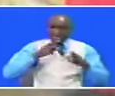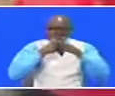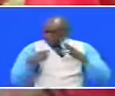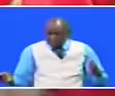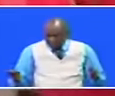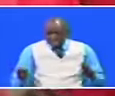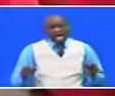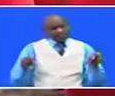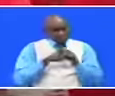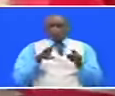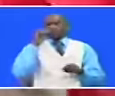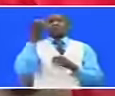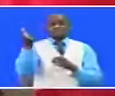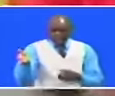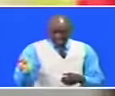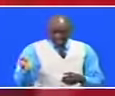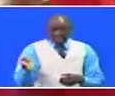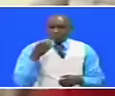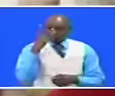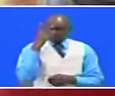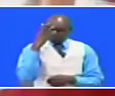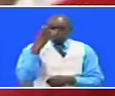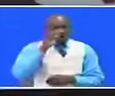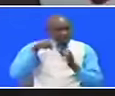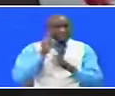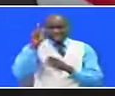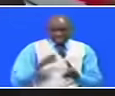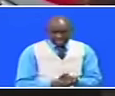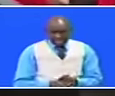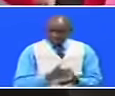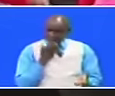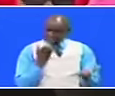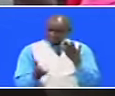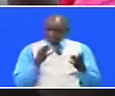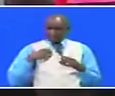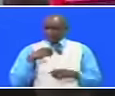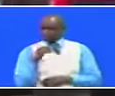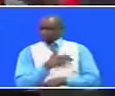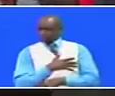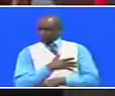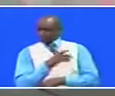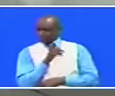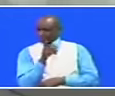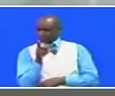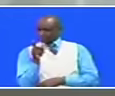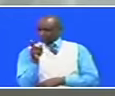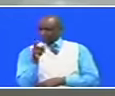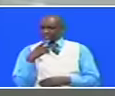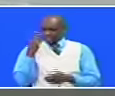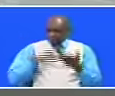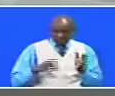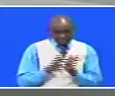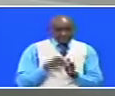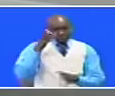and subsequent reappearance just 24 hours later may have raised eyebrows among some, with claims